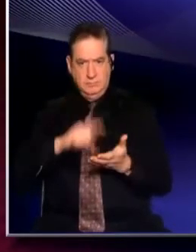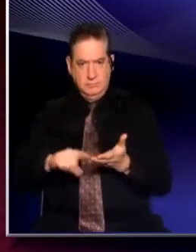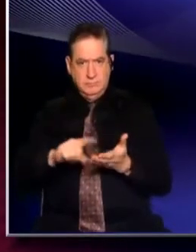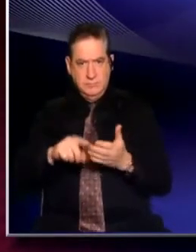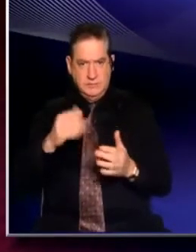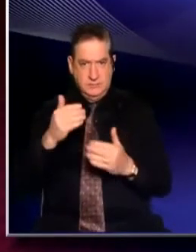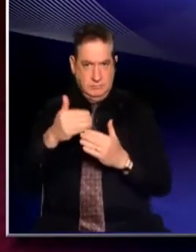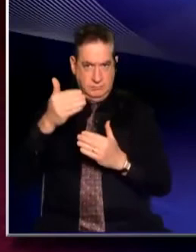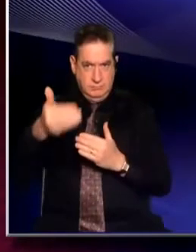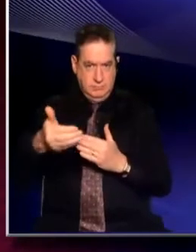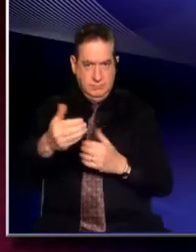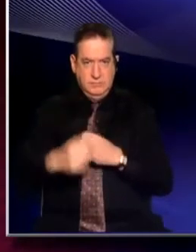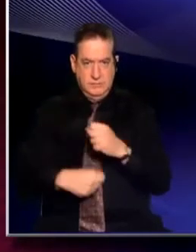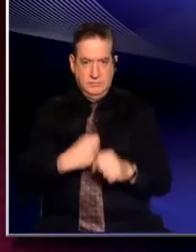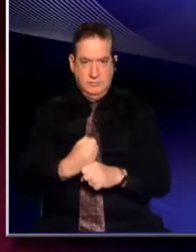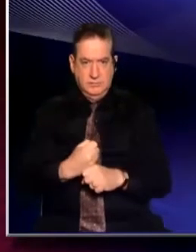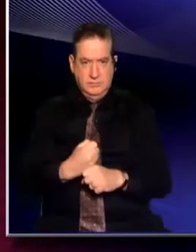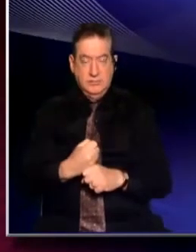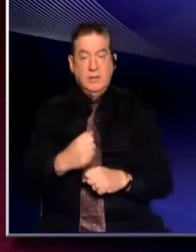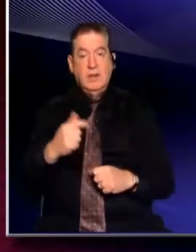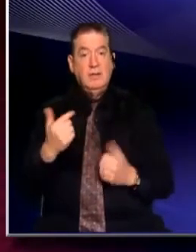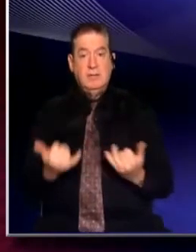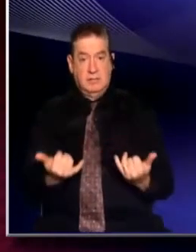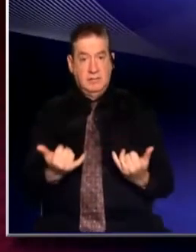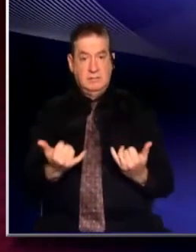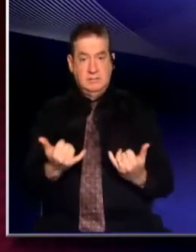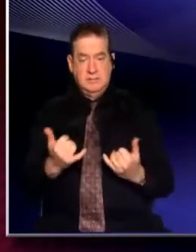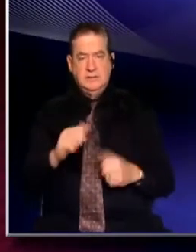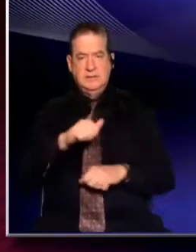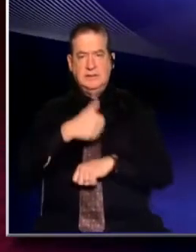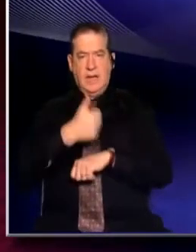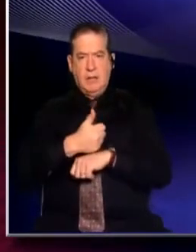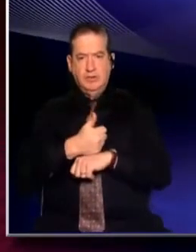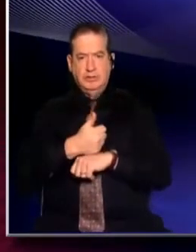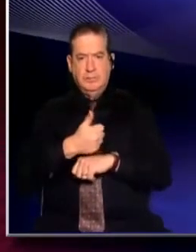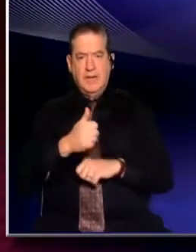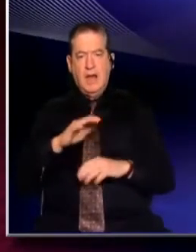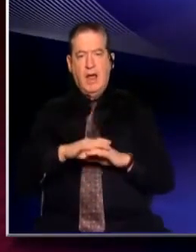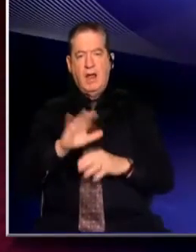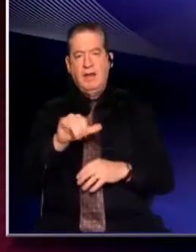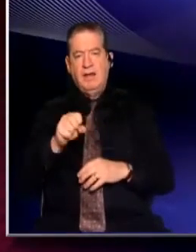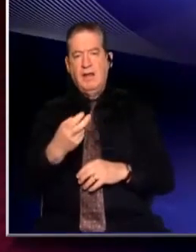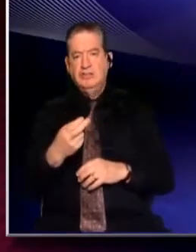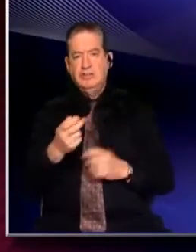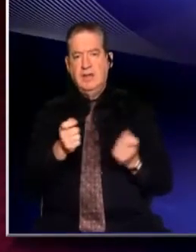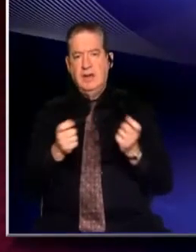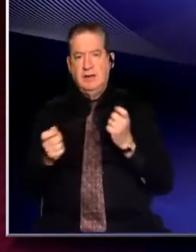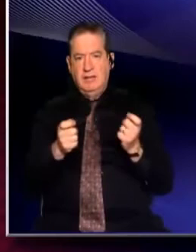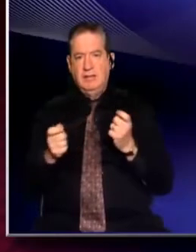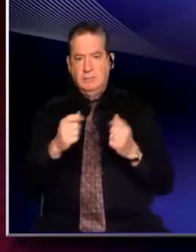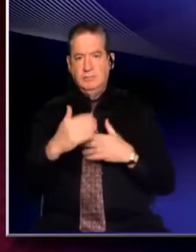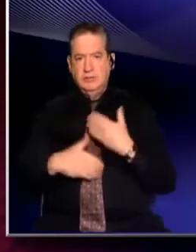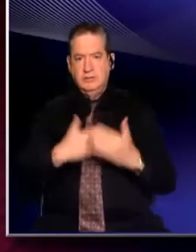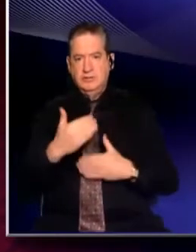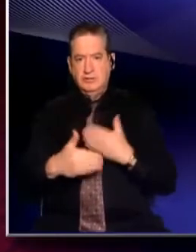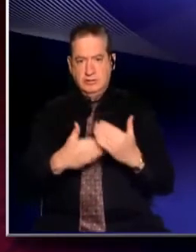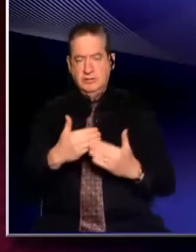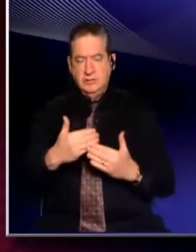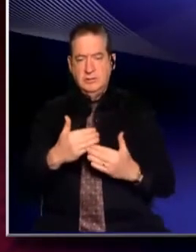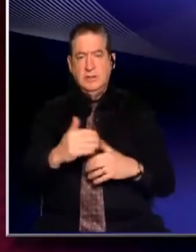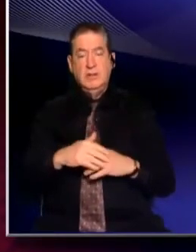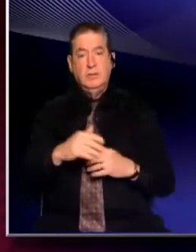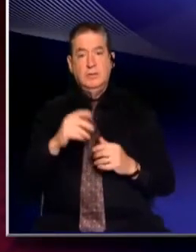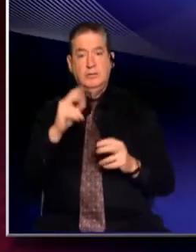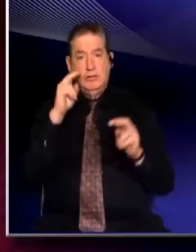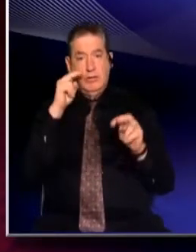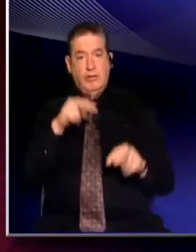years. These are the establishment around cash handling procedures. It's